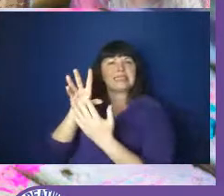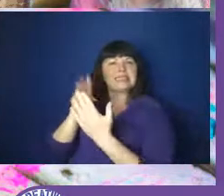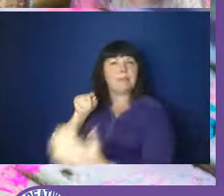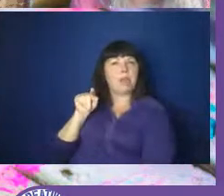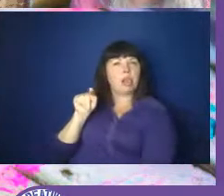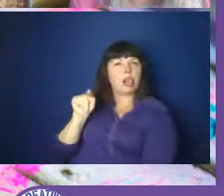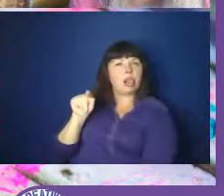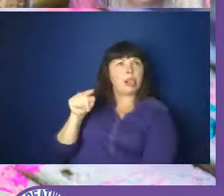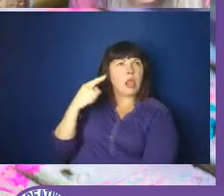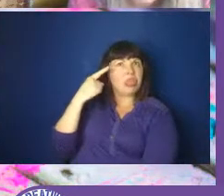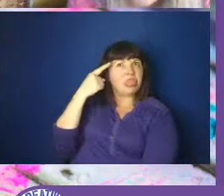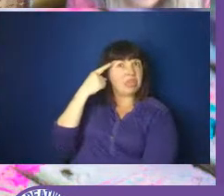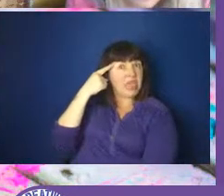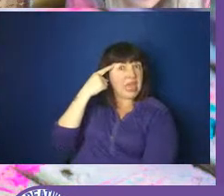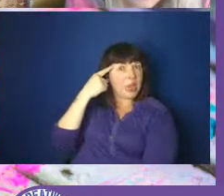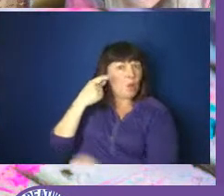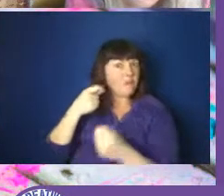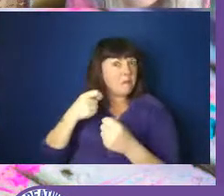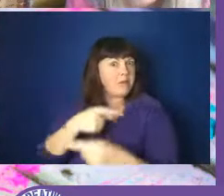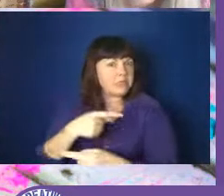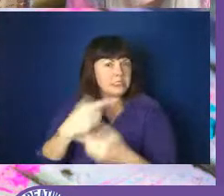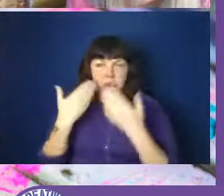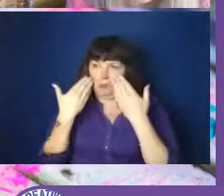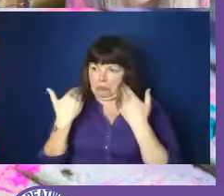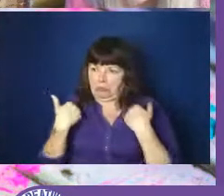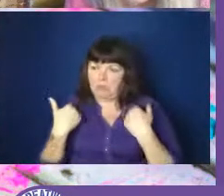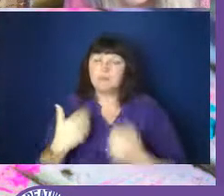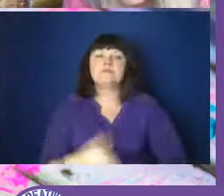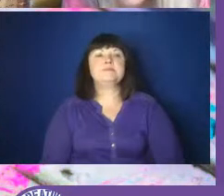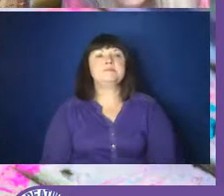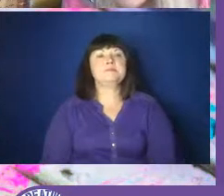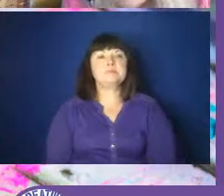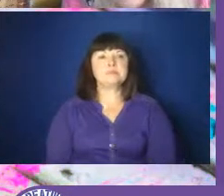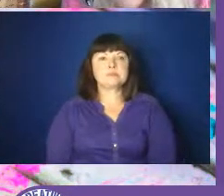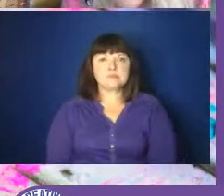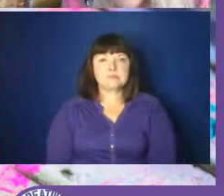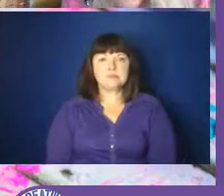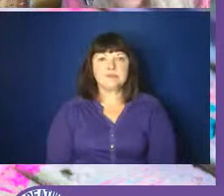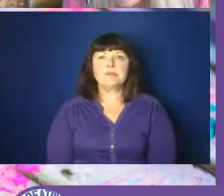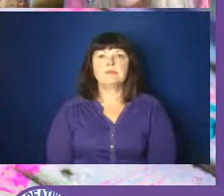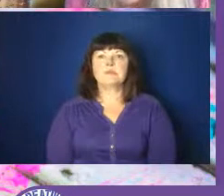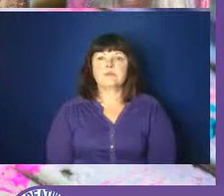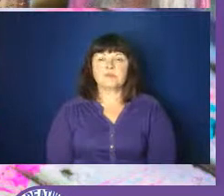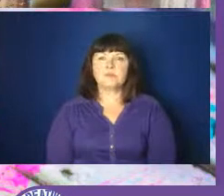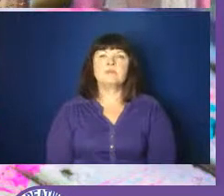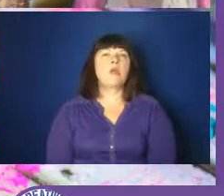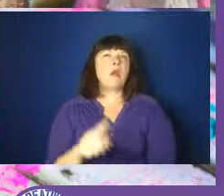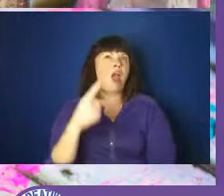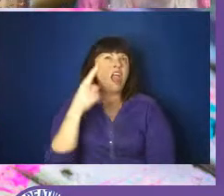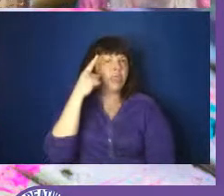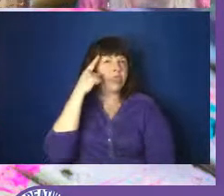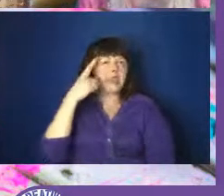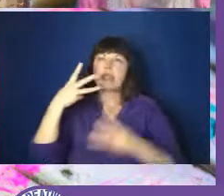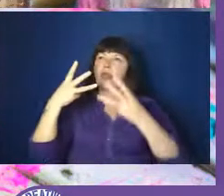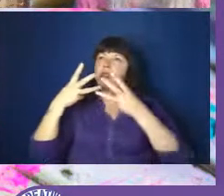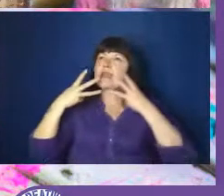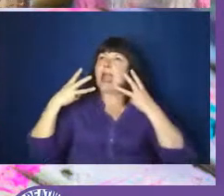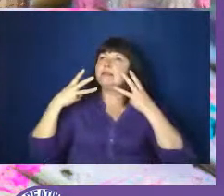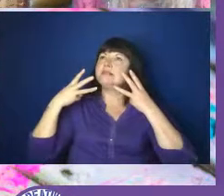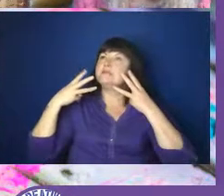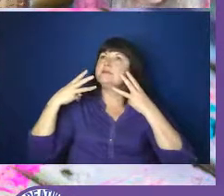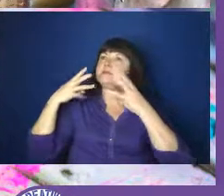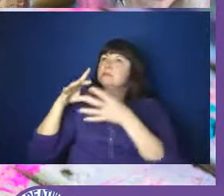Did I miss that bit? Or have I already? Yeah, I can't remember. But basically, I think the cat represents kind of serenity,